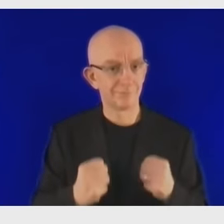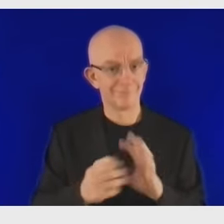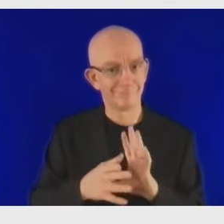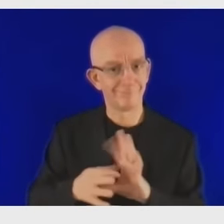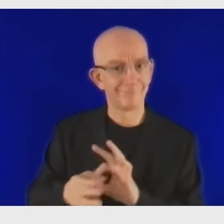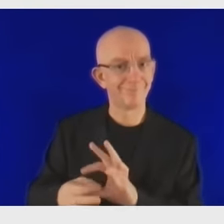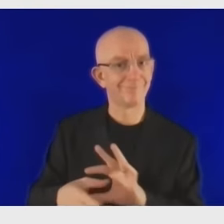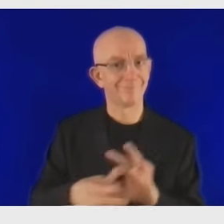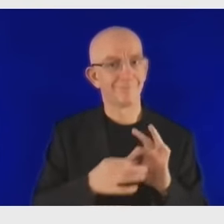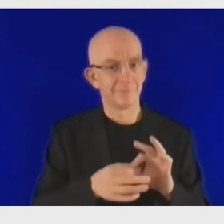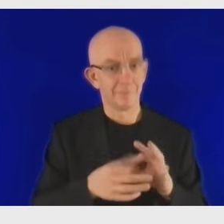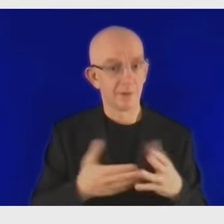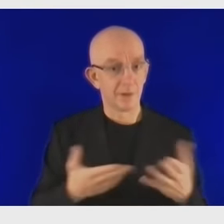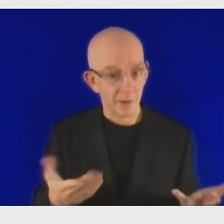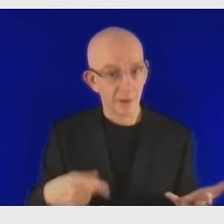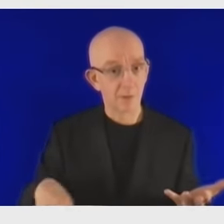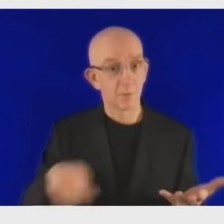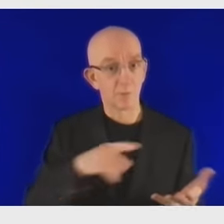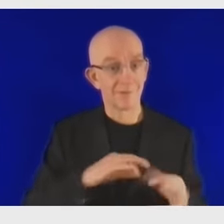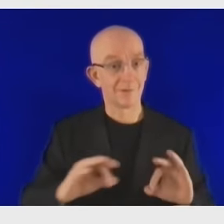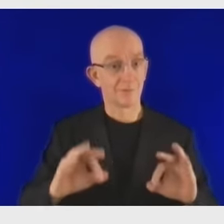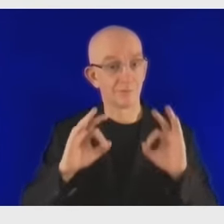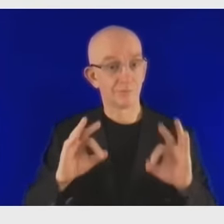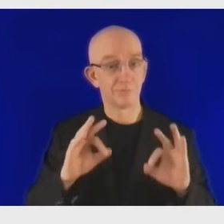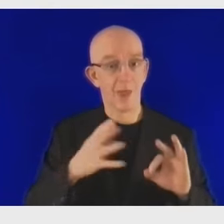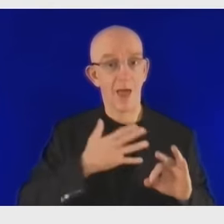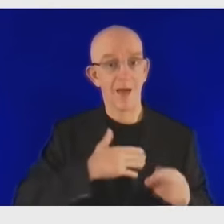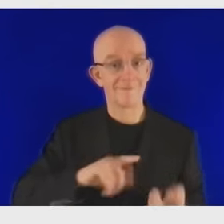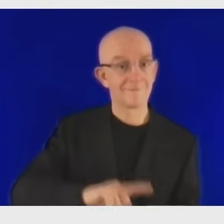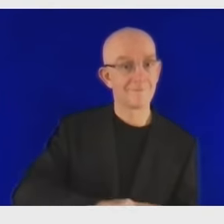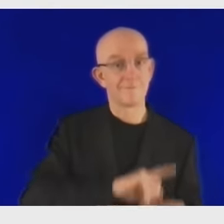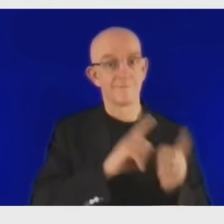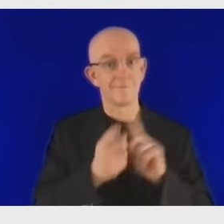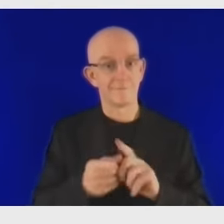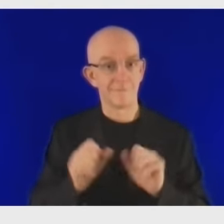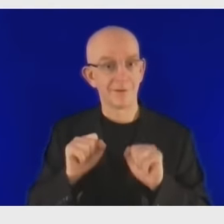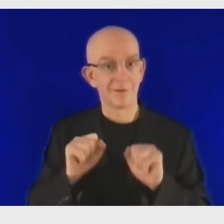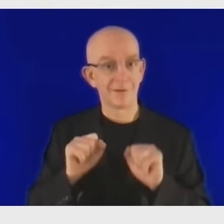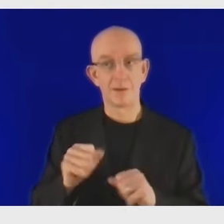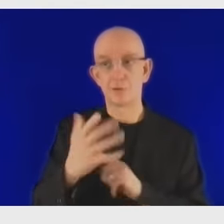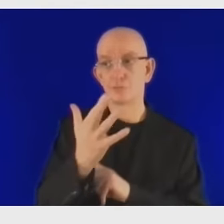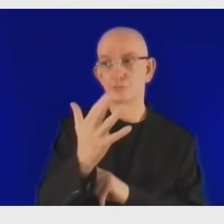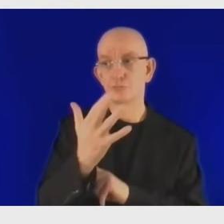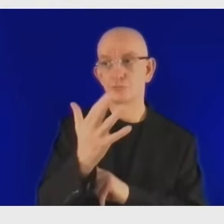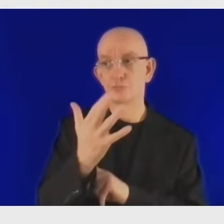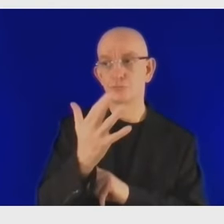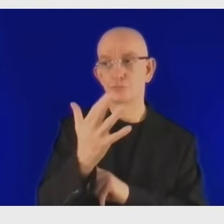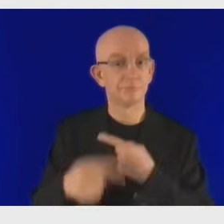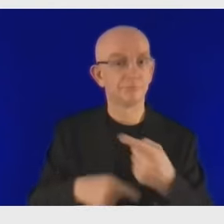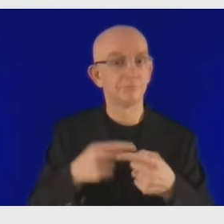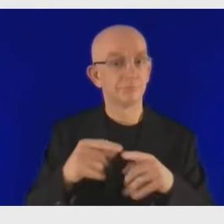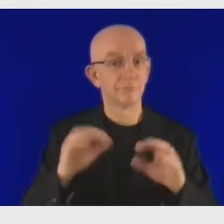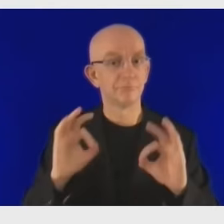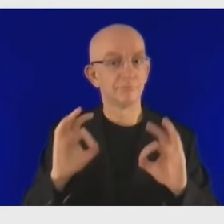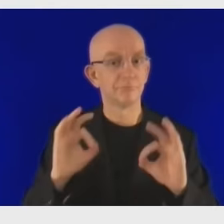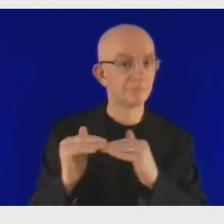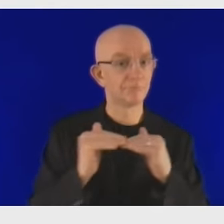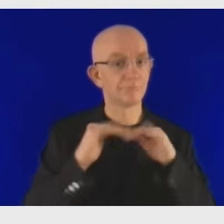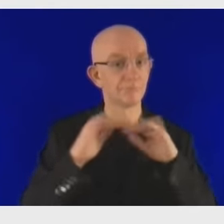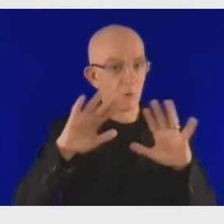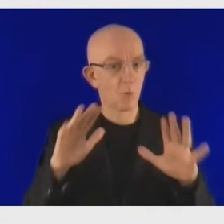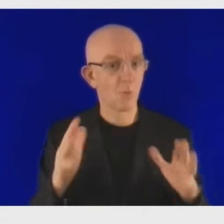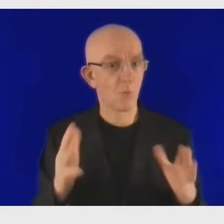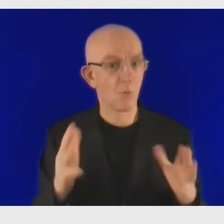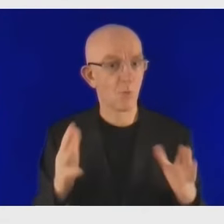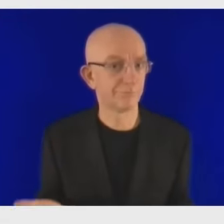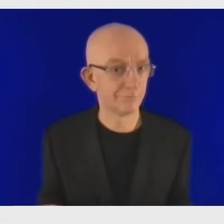this, and this is what you have been advocating for, demonstrating in all the work that you do, participating